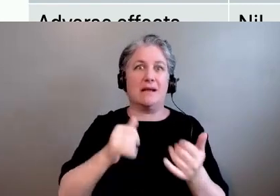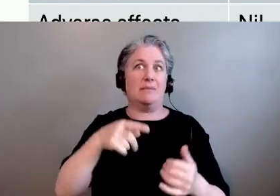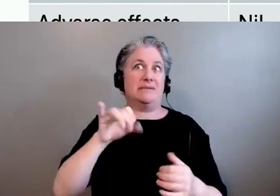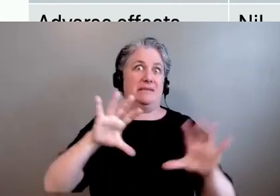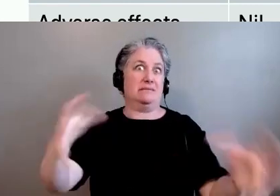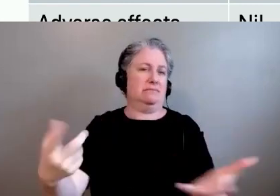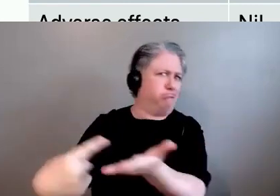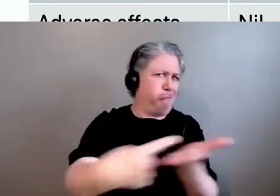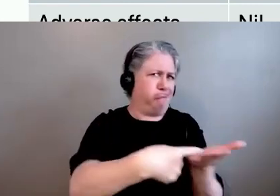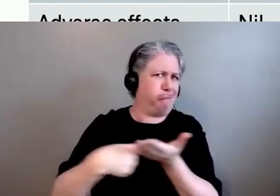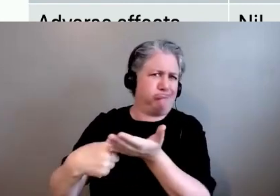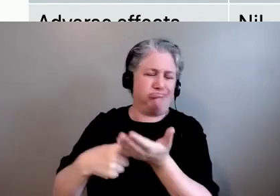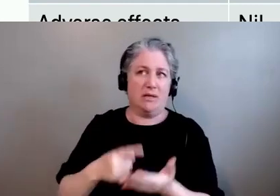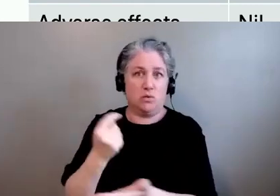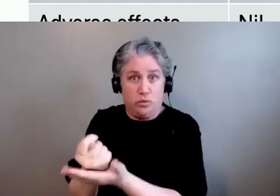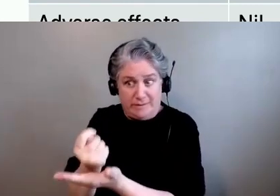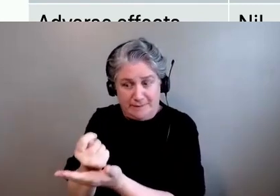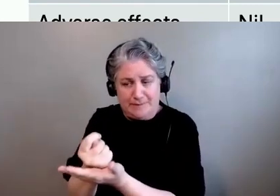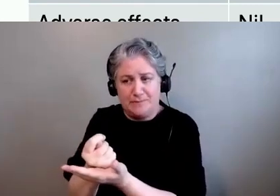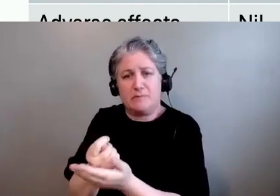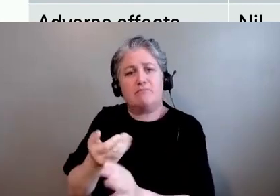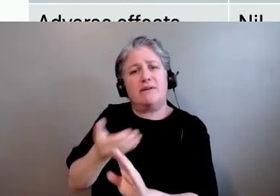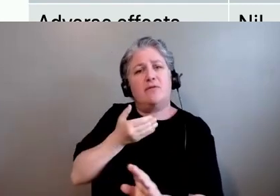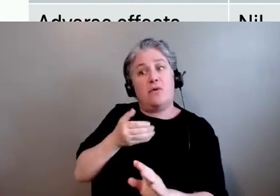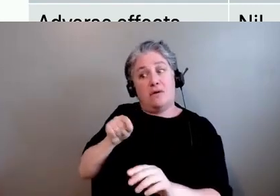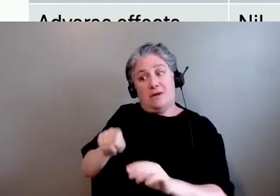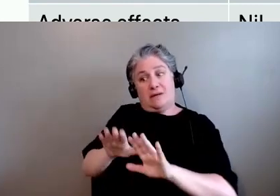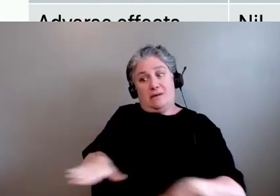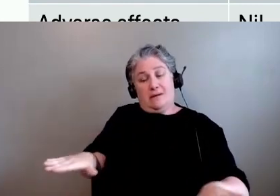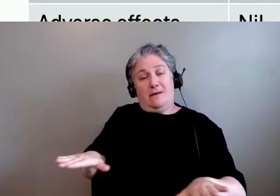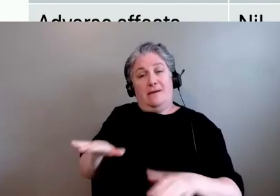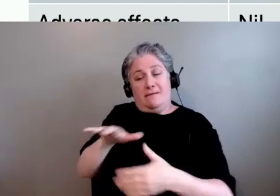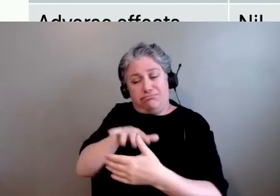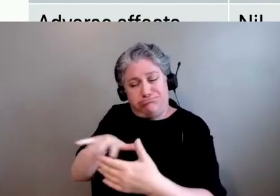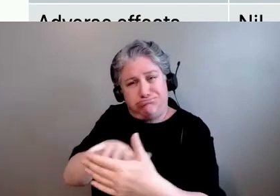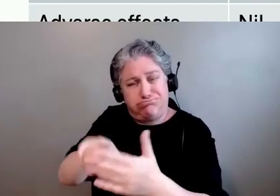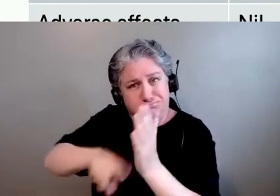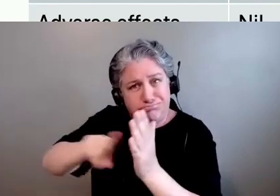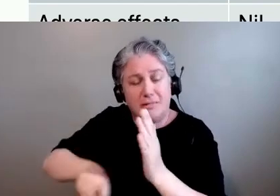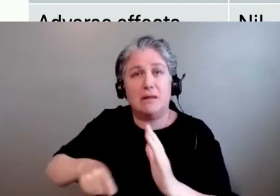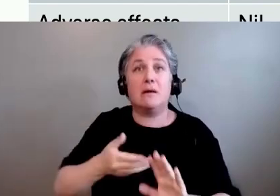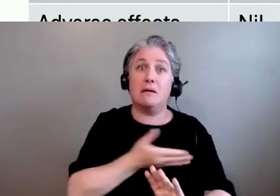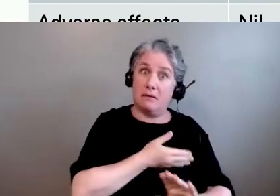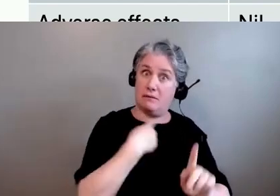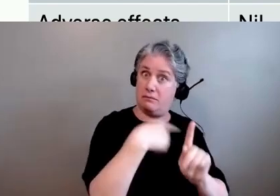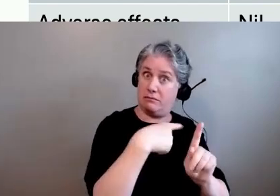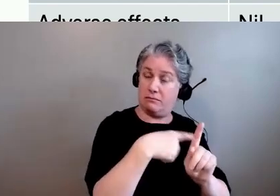PSC. Prior to the analysis of the Paediatric PSC Consortium, there were some very encouraging case reports and case